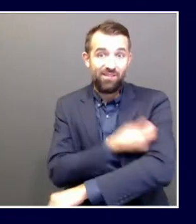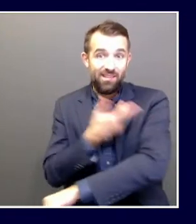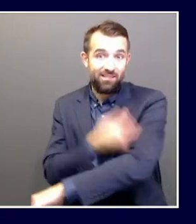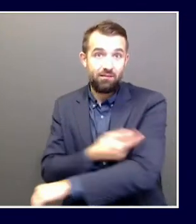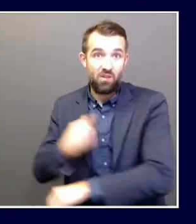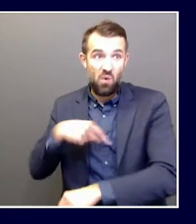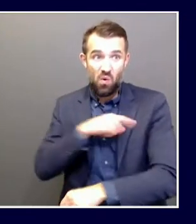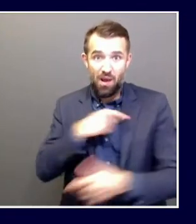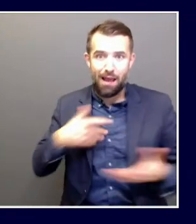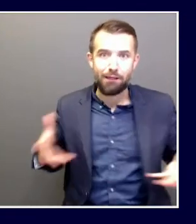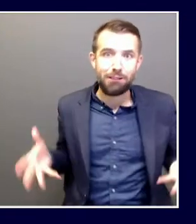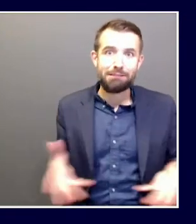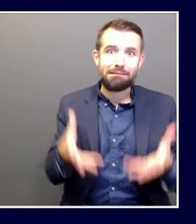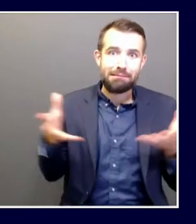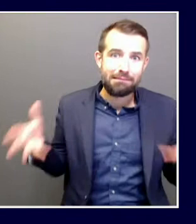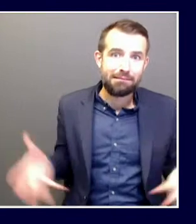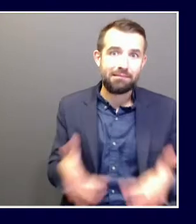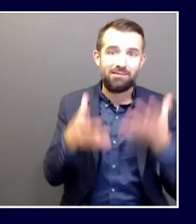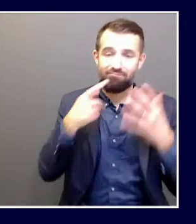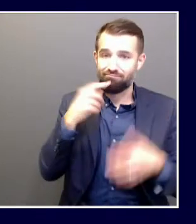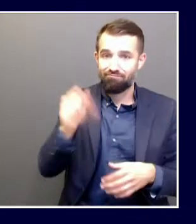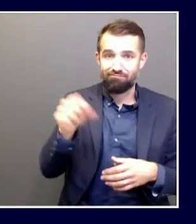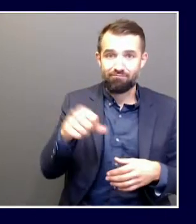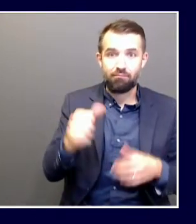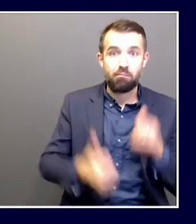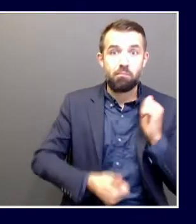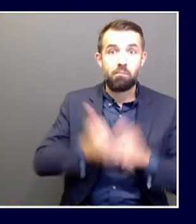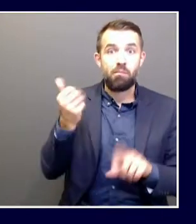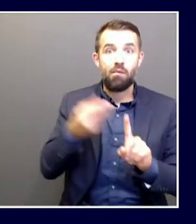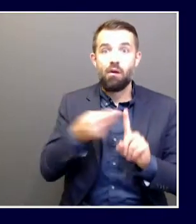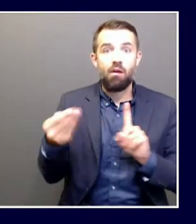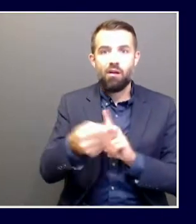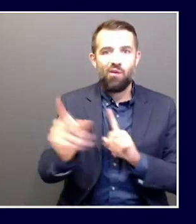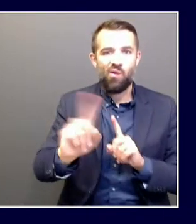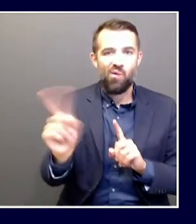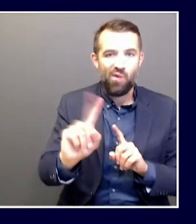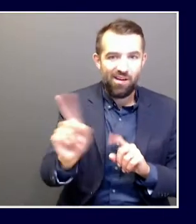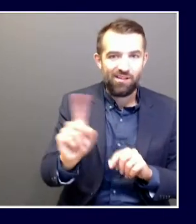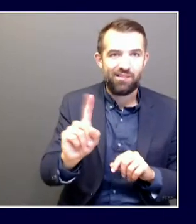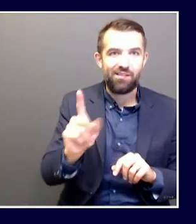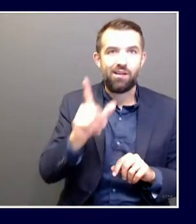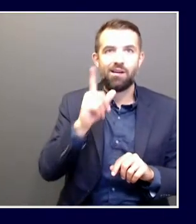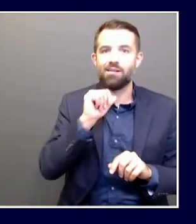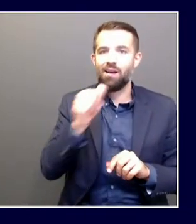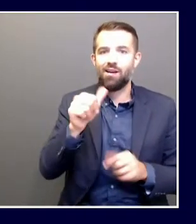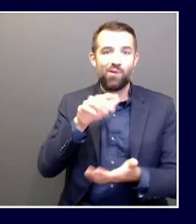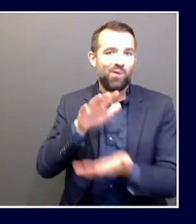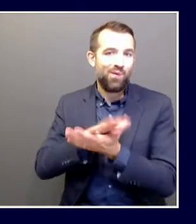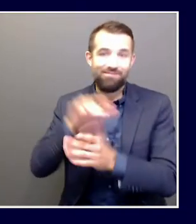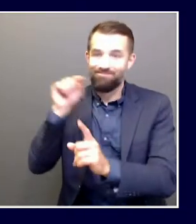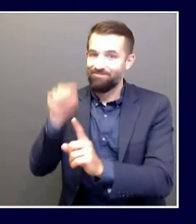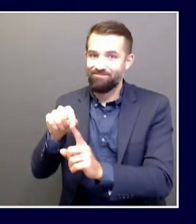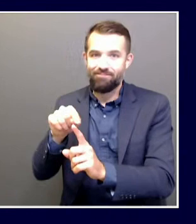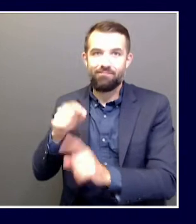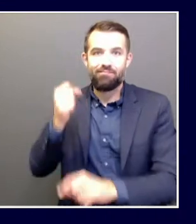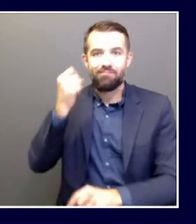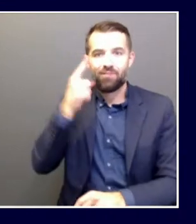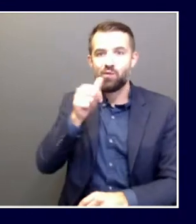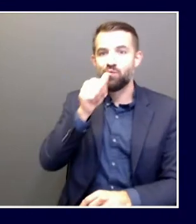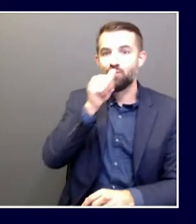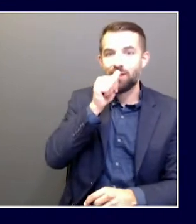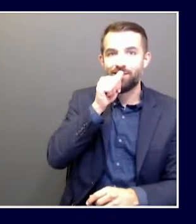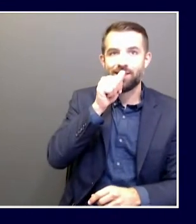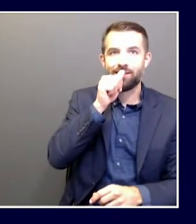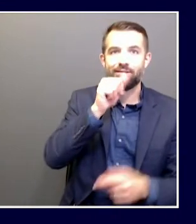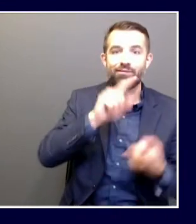to occur in private settings, in private gatherings, in those communities that you identified where the rates are lower, and there's